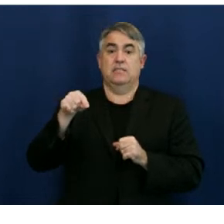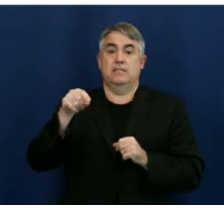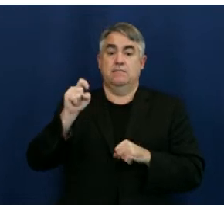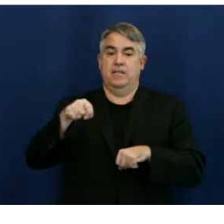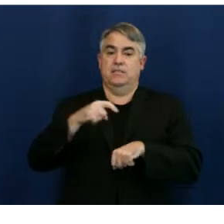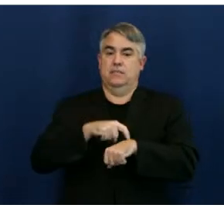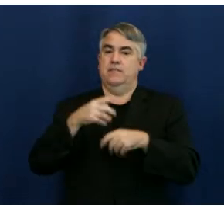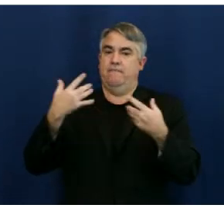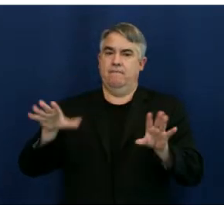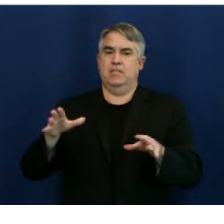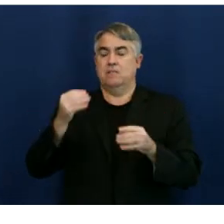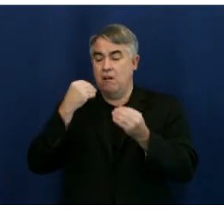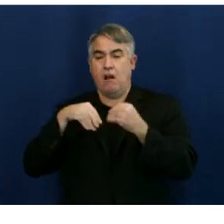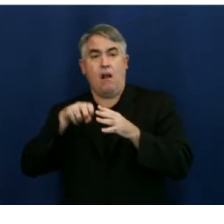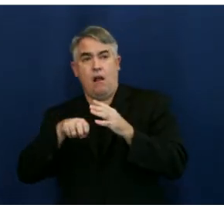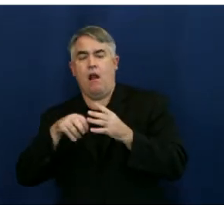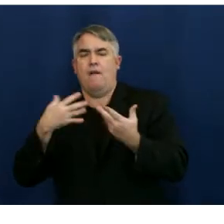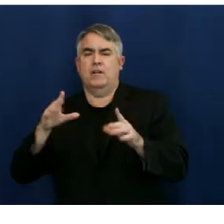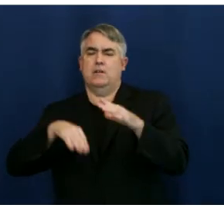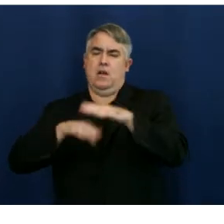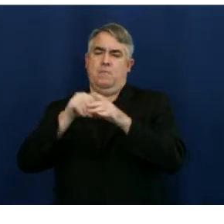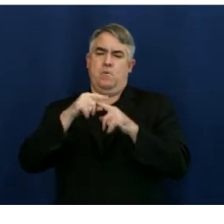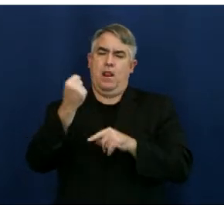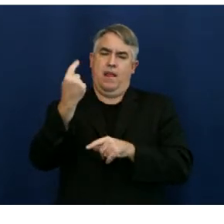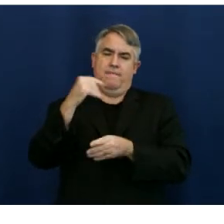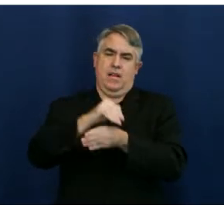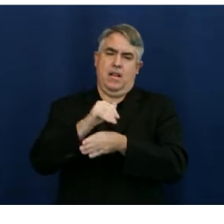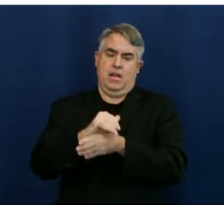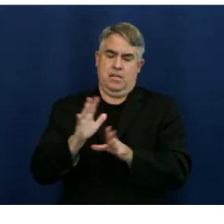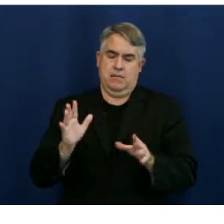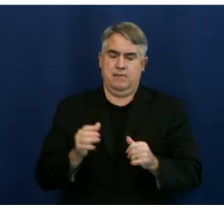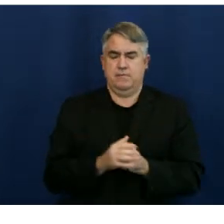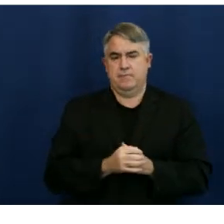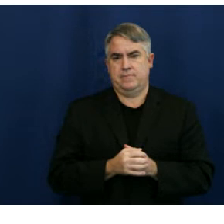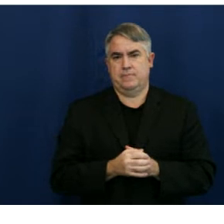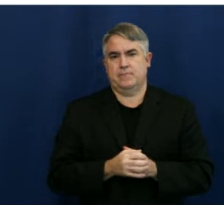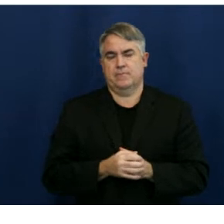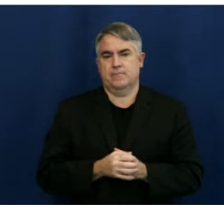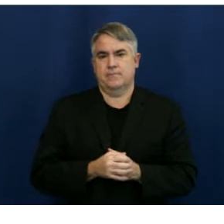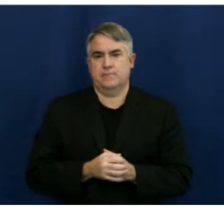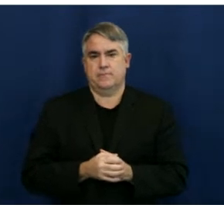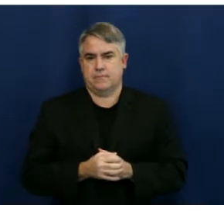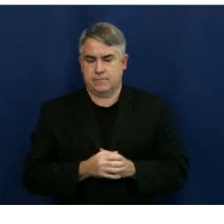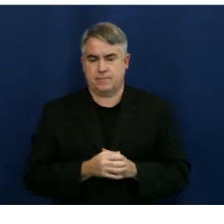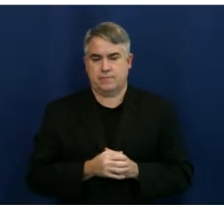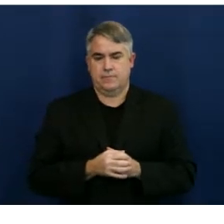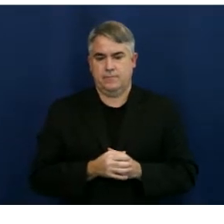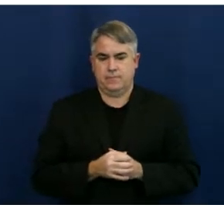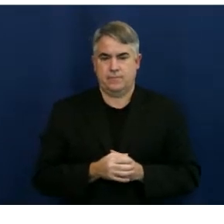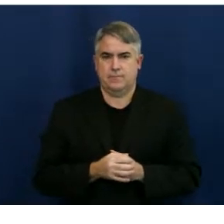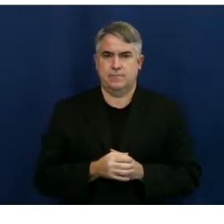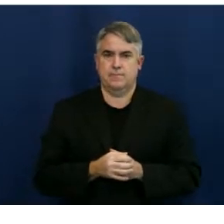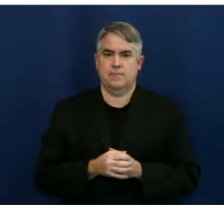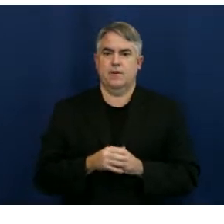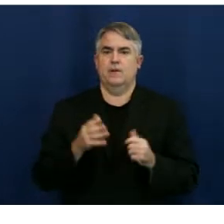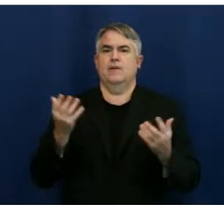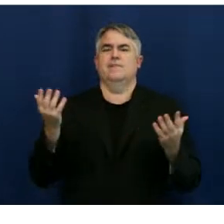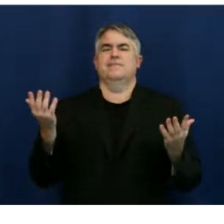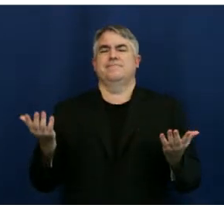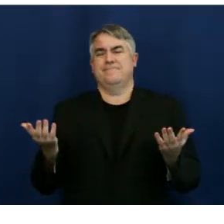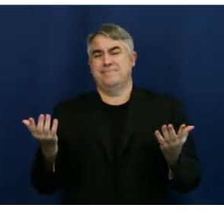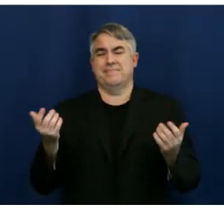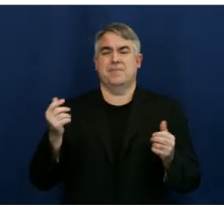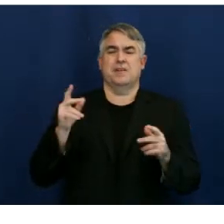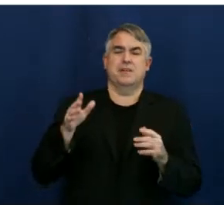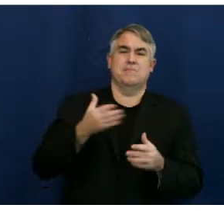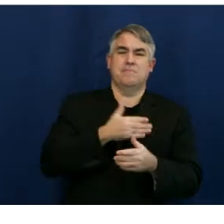day. One addition that's different than last time we were in the purple tier is the state has authorized live entertainment is allowable and